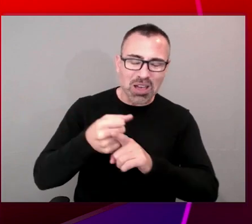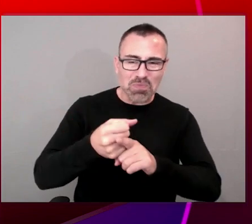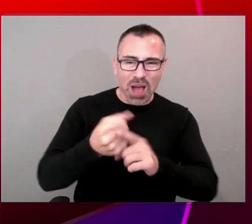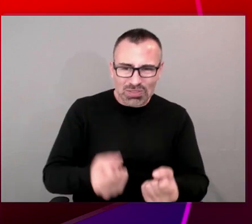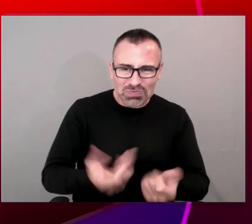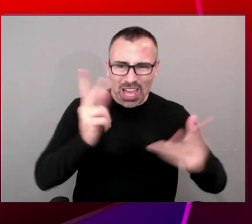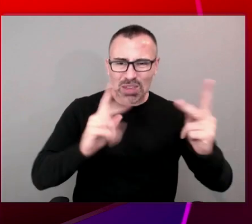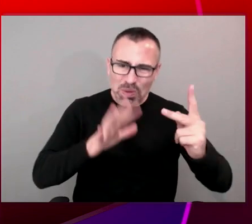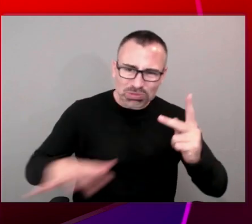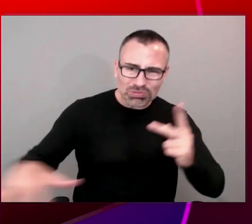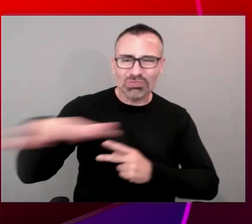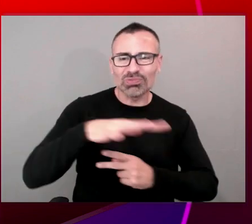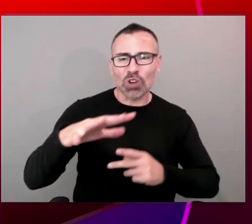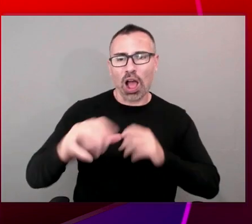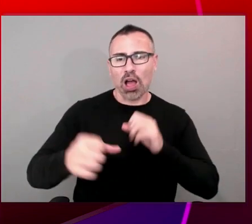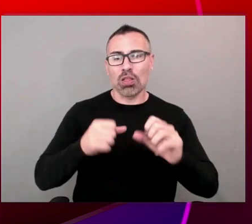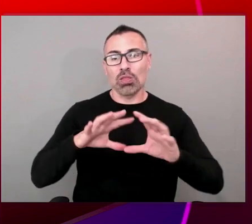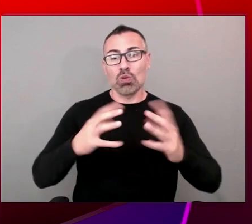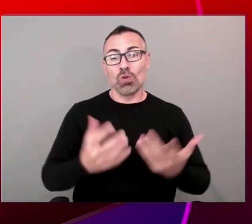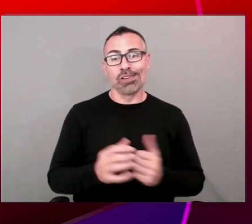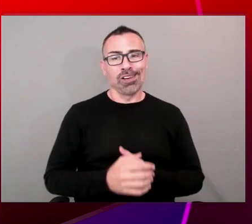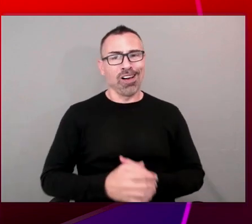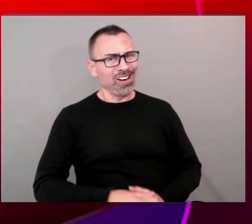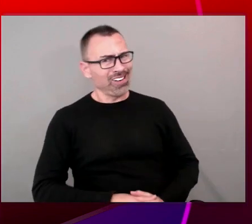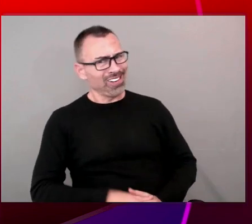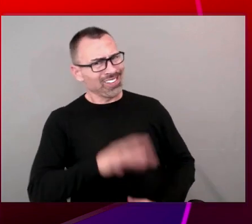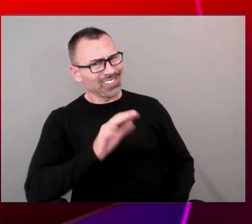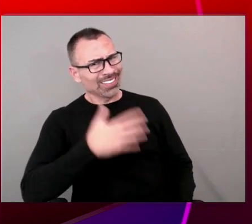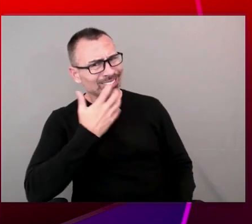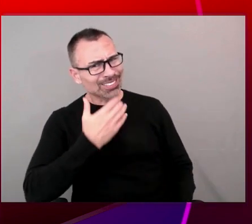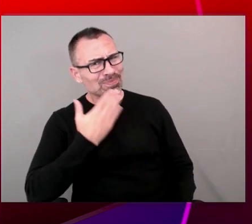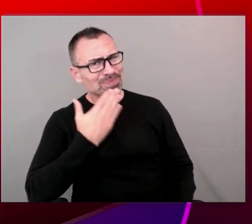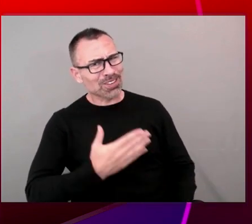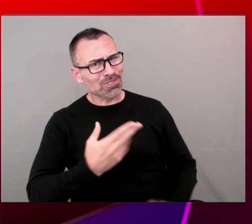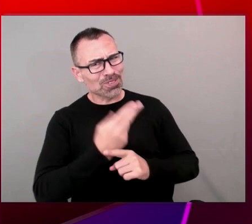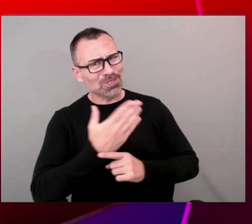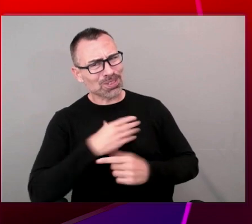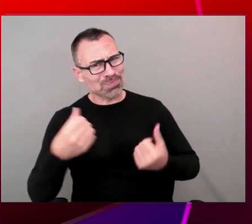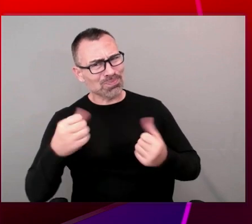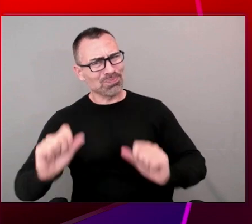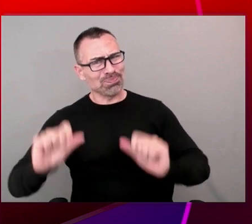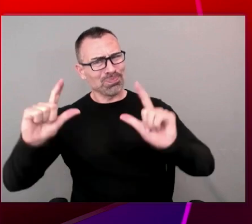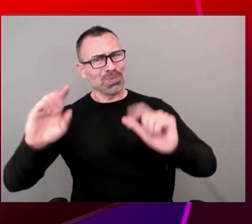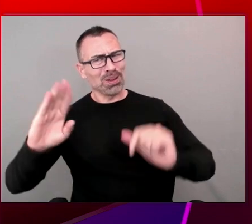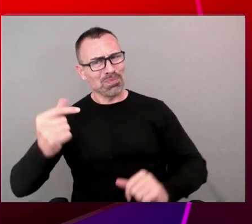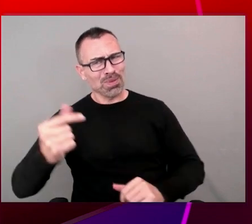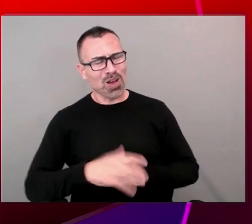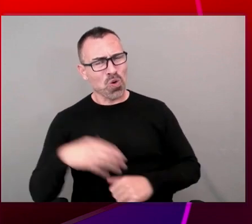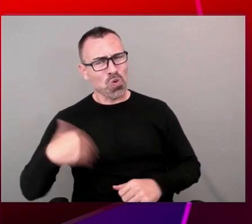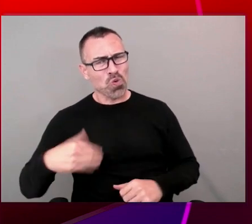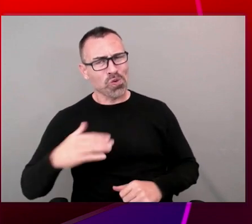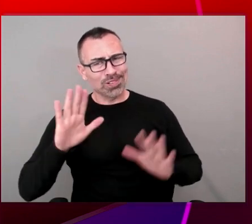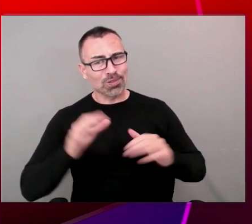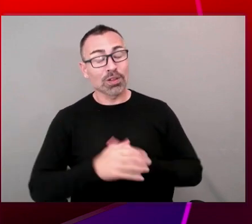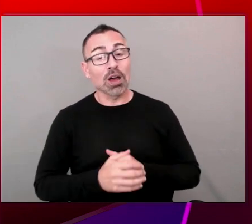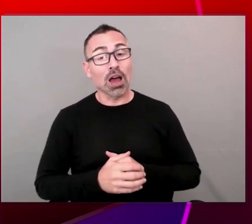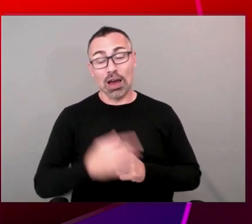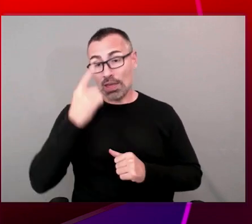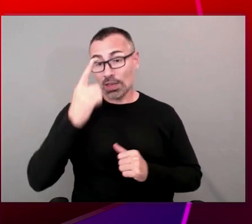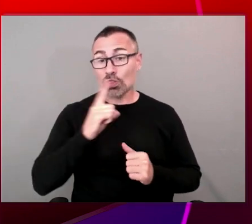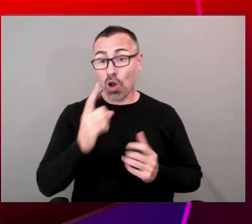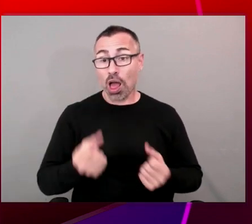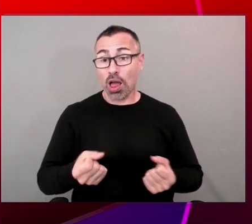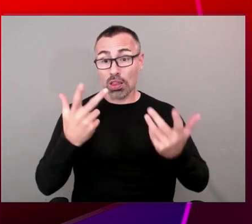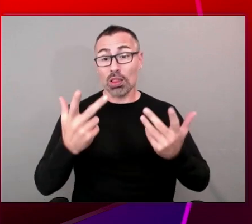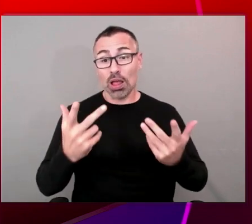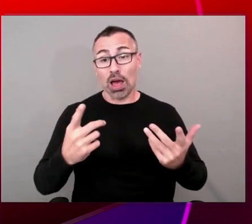That's awesome. Yeah, thank you for using my content, it's great. I think there's a lot of notable solutions architects or developer